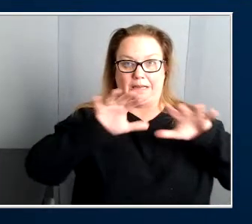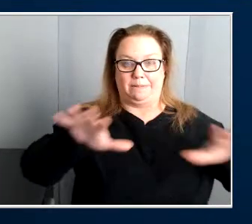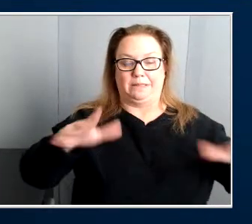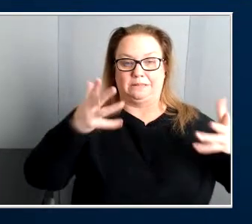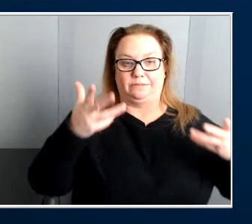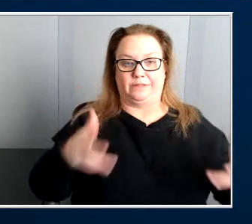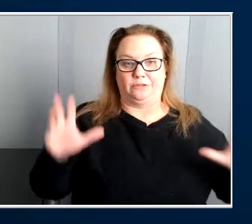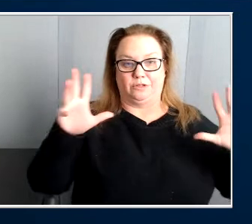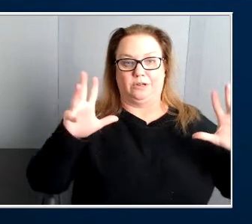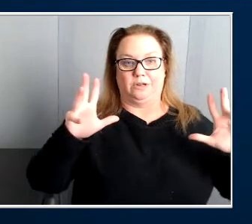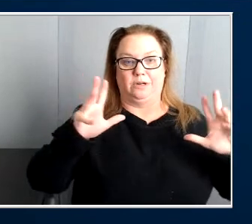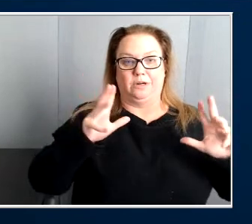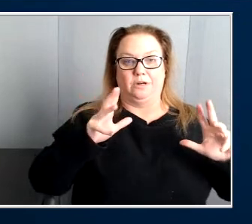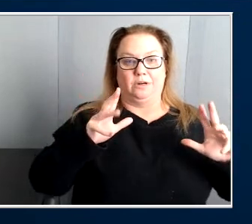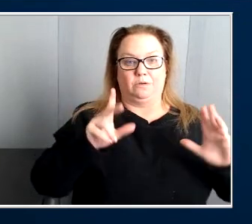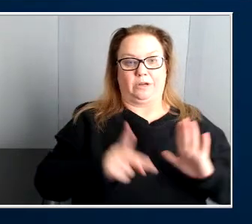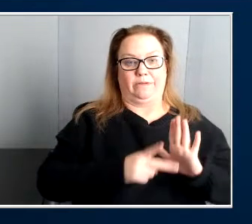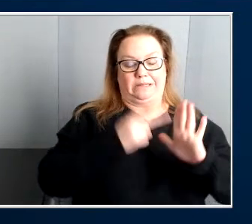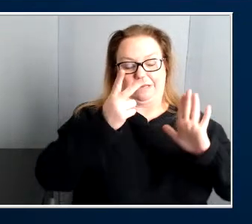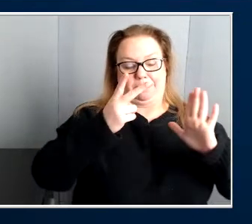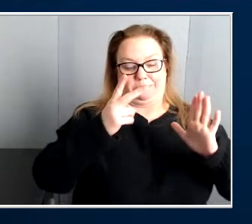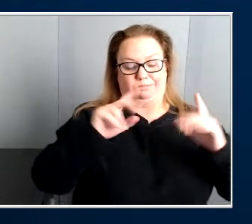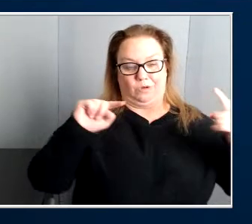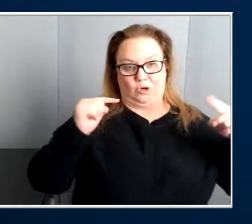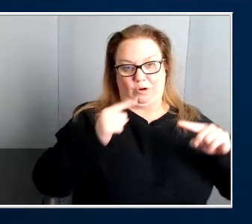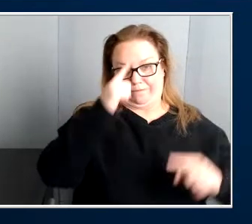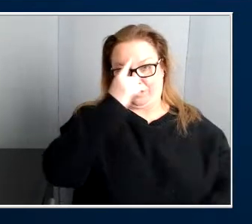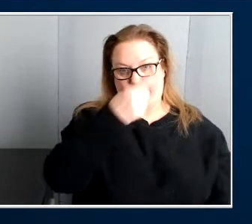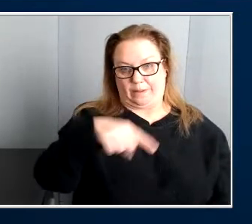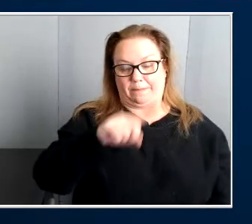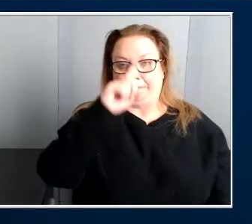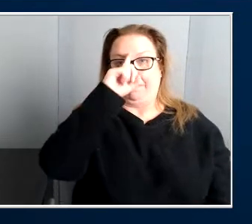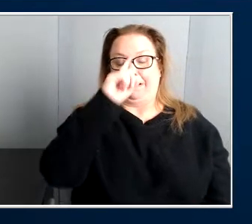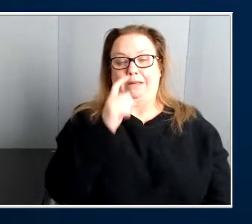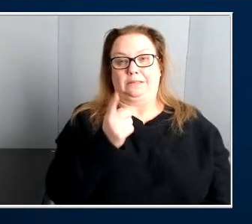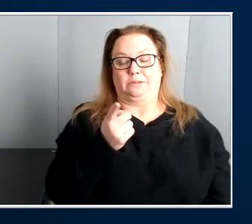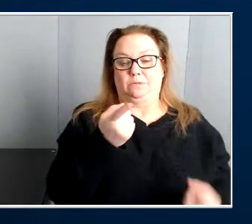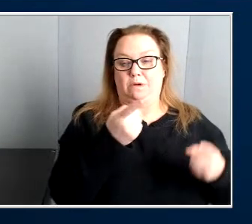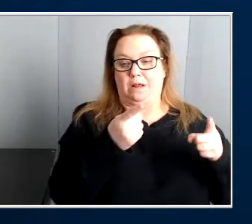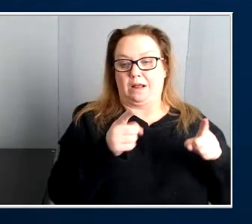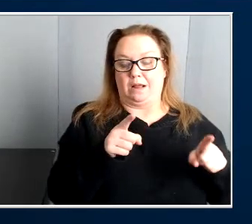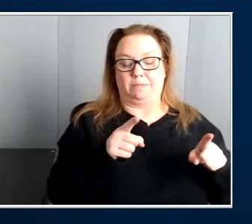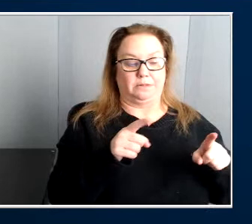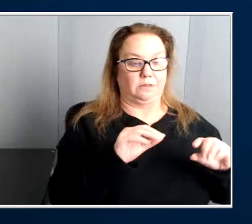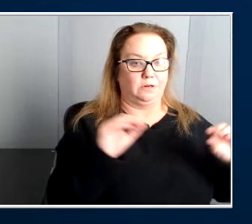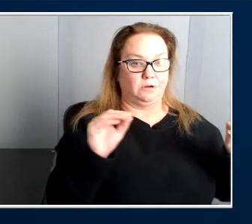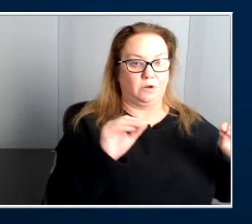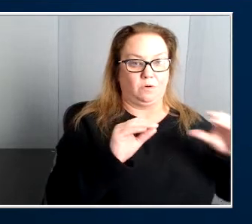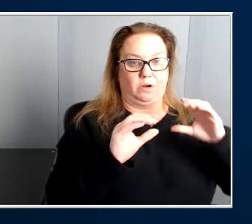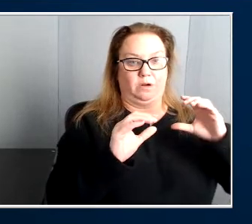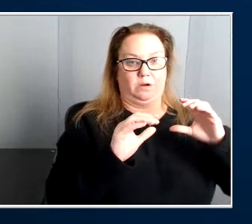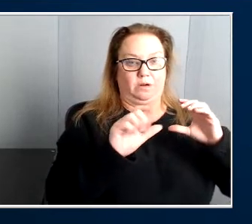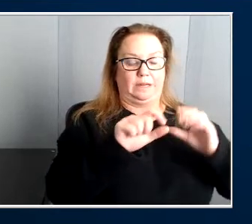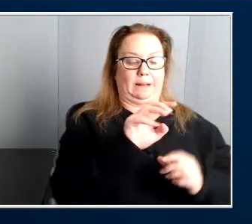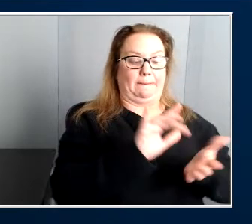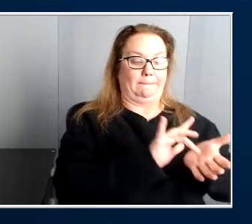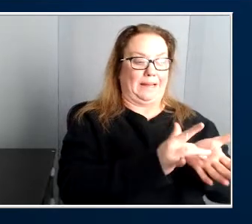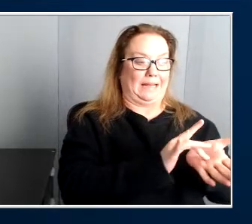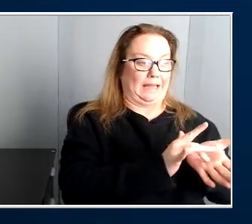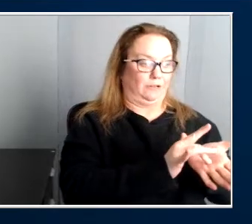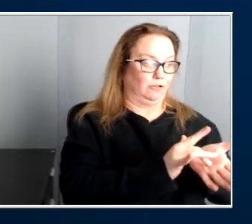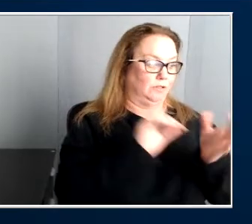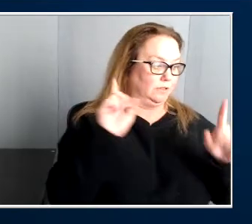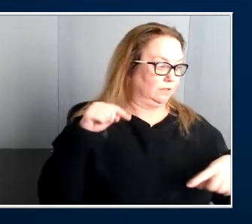doing is putting them in double jeopardy, right? Because what happens is they no longer can even get the medications they've gotten for